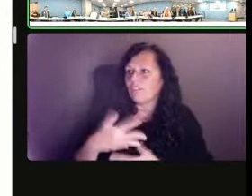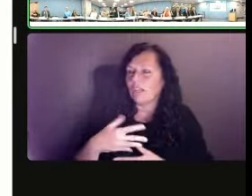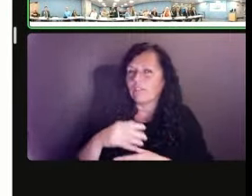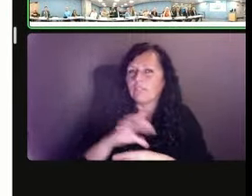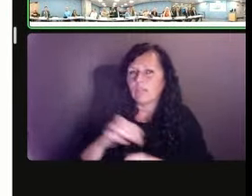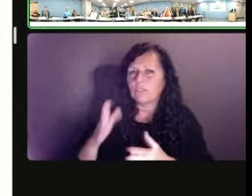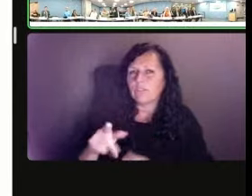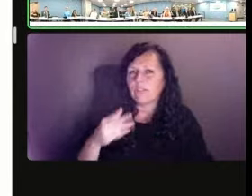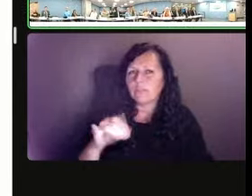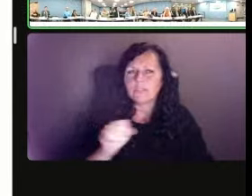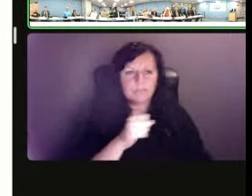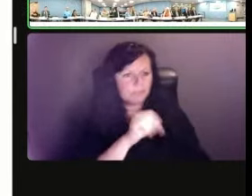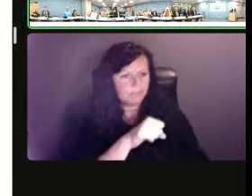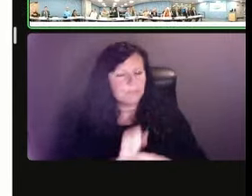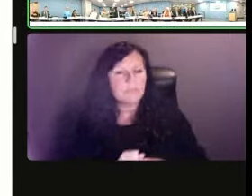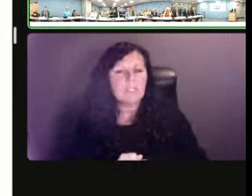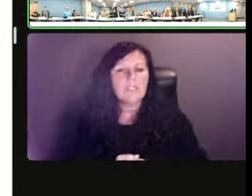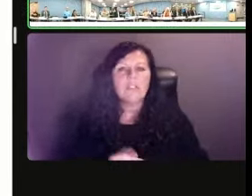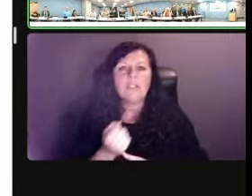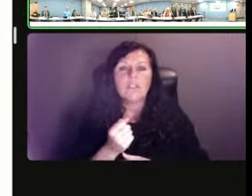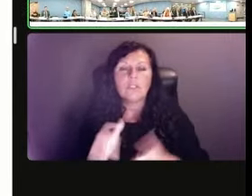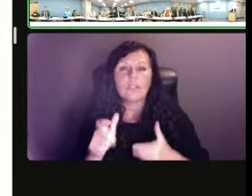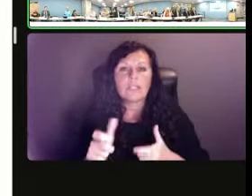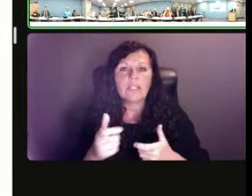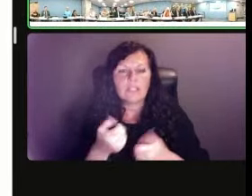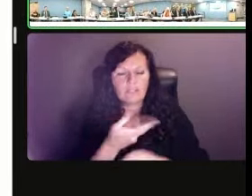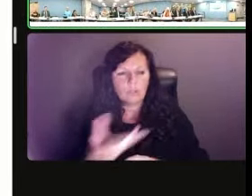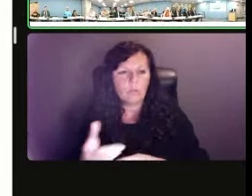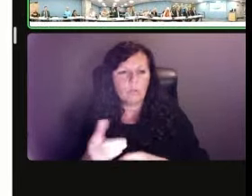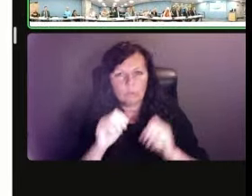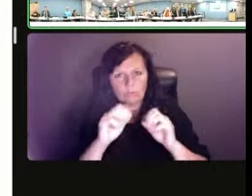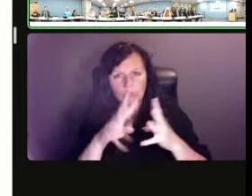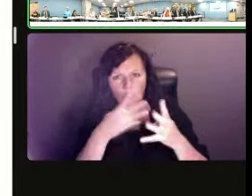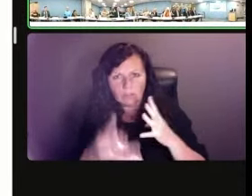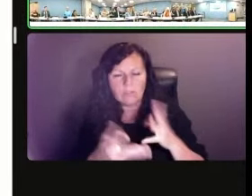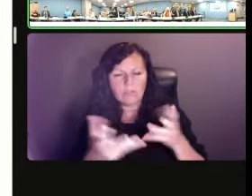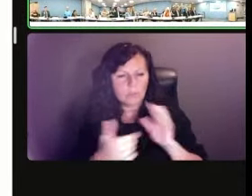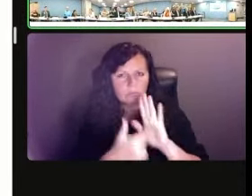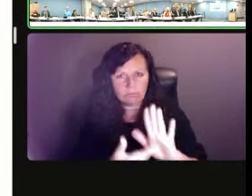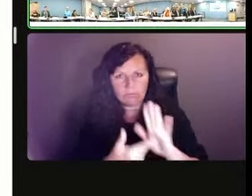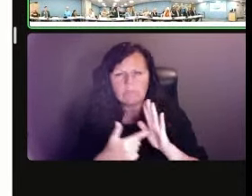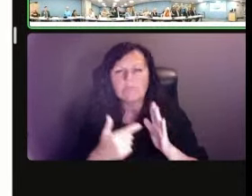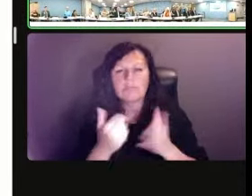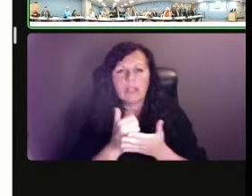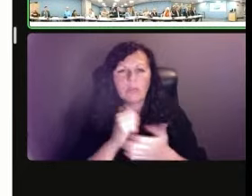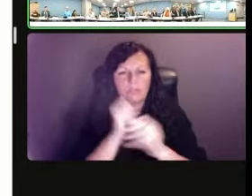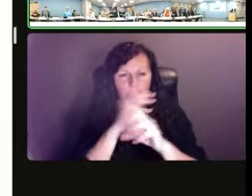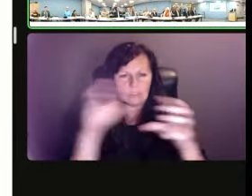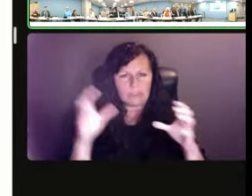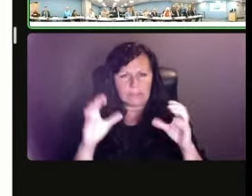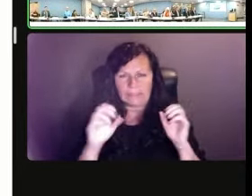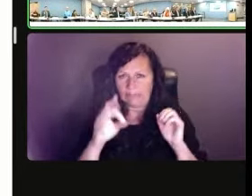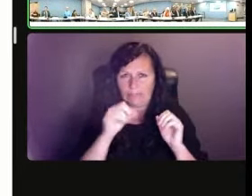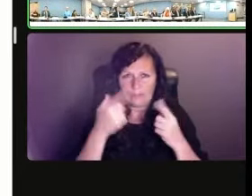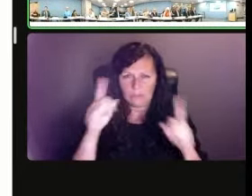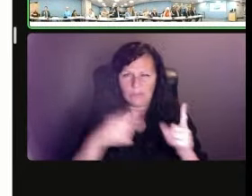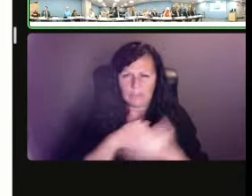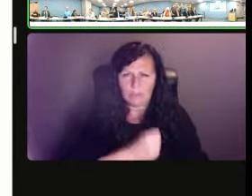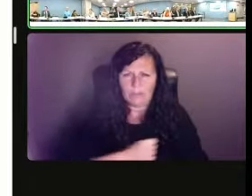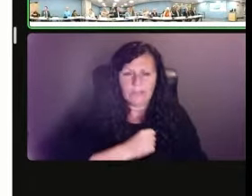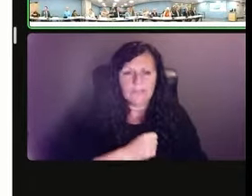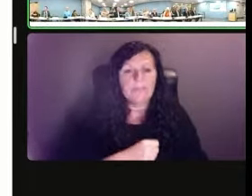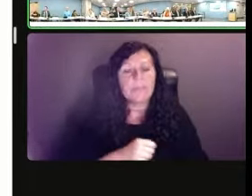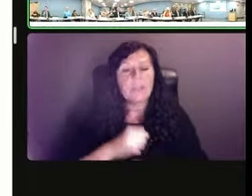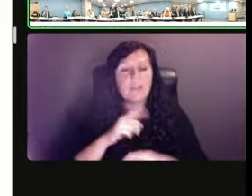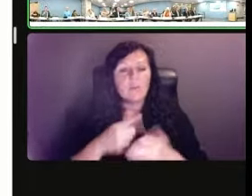Just real quick, I have a few charts that kind of try to visualize this, and I apologize if it doesn't work. But what I'm looking at is the